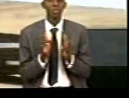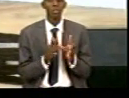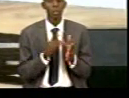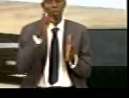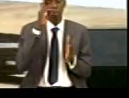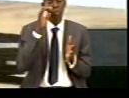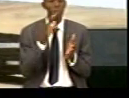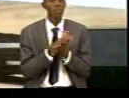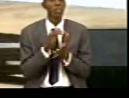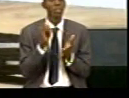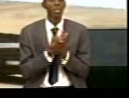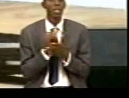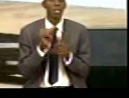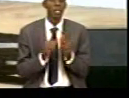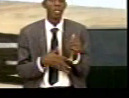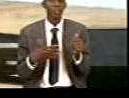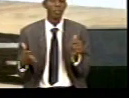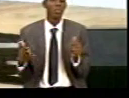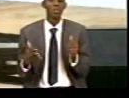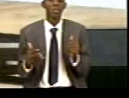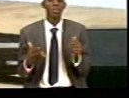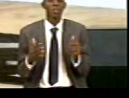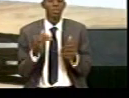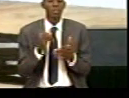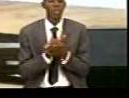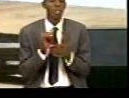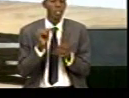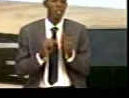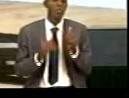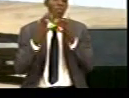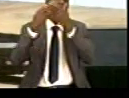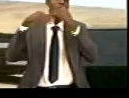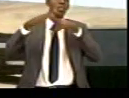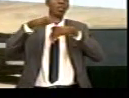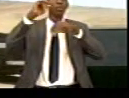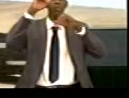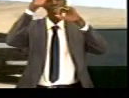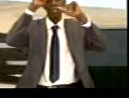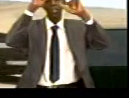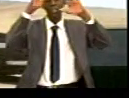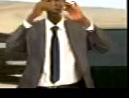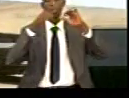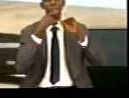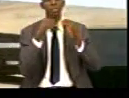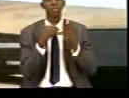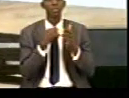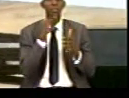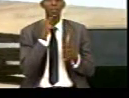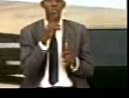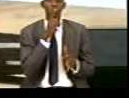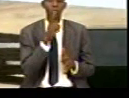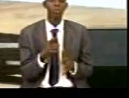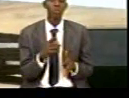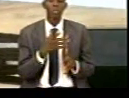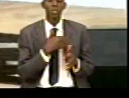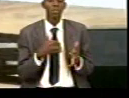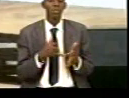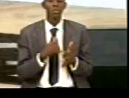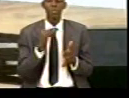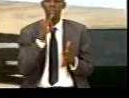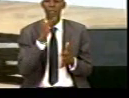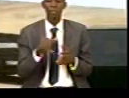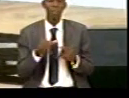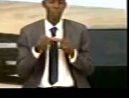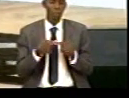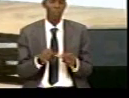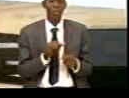everything his heavenly Father said is true and is abiding, and nothing